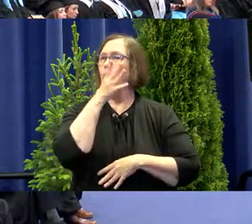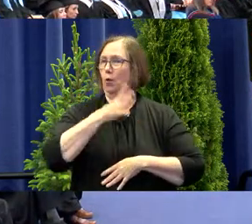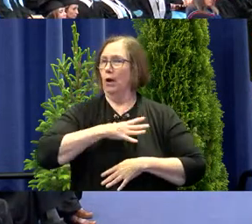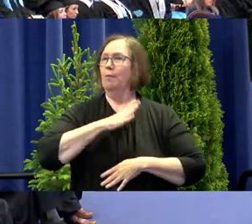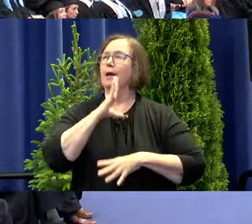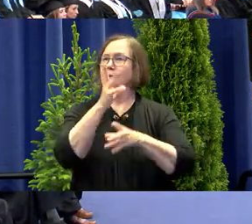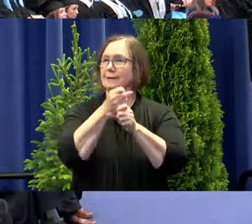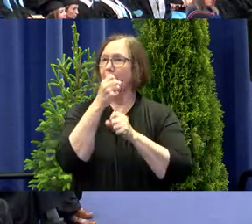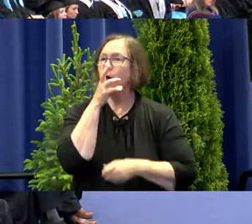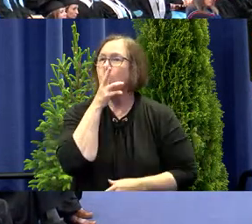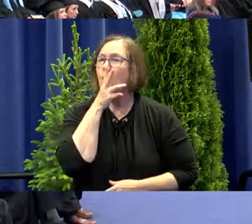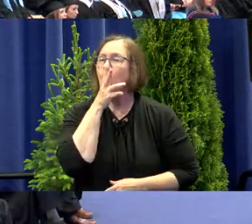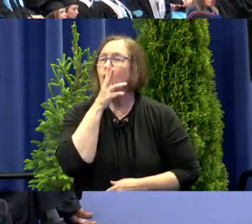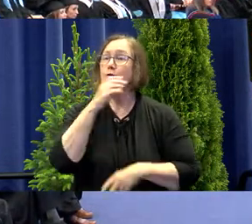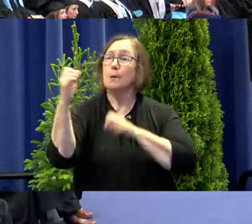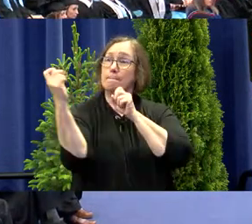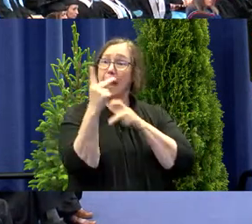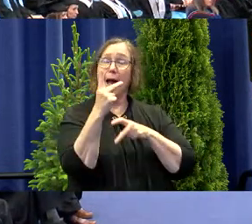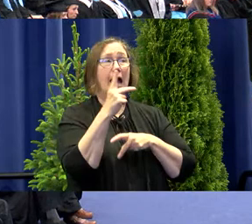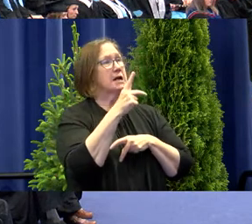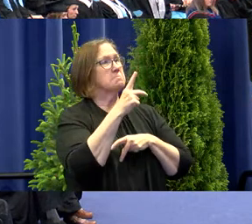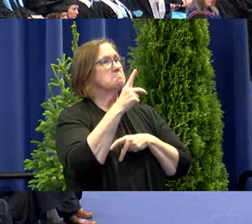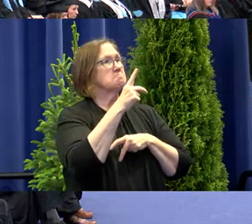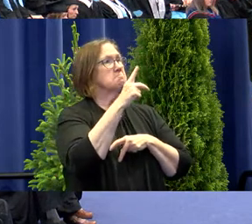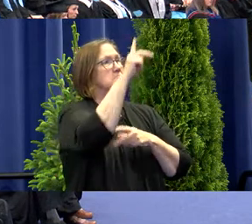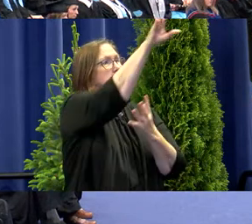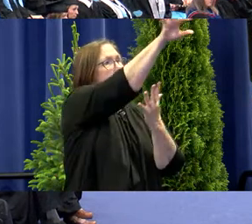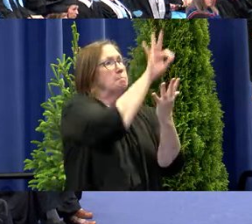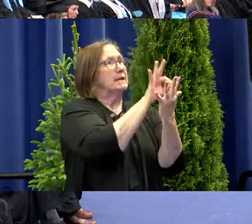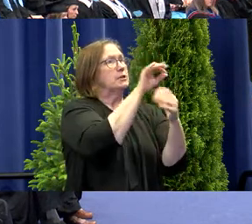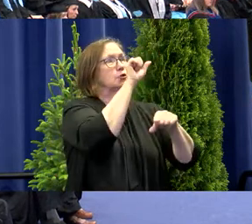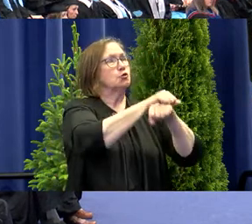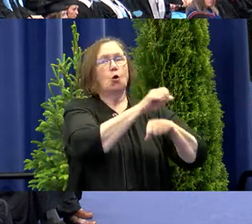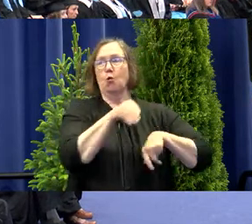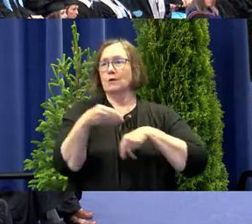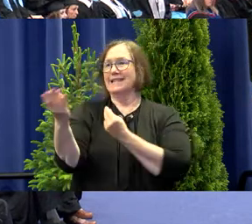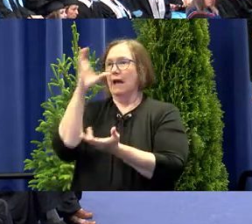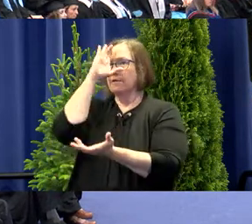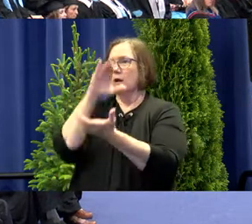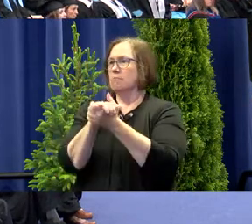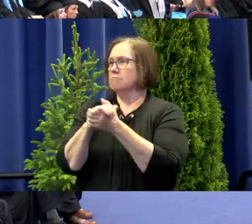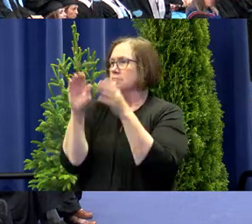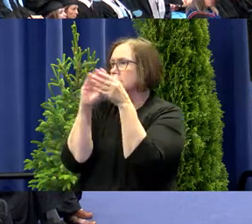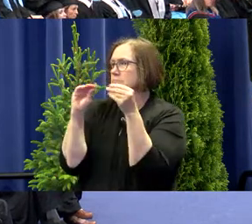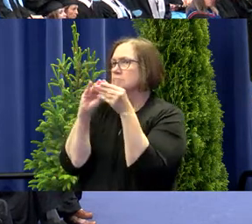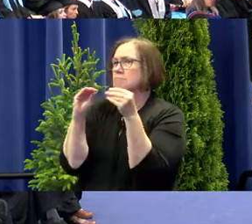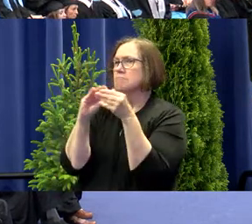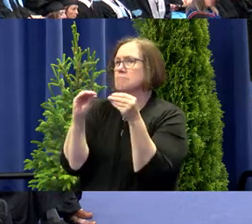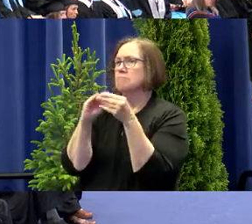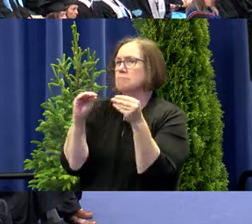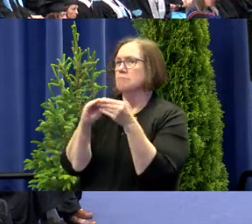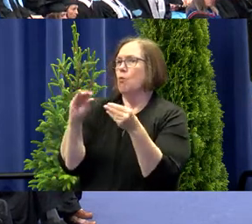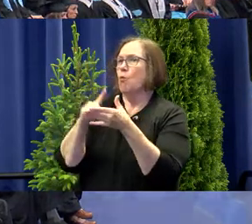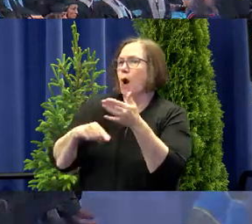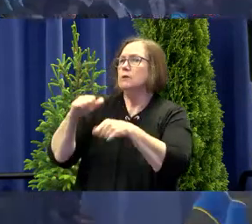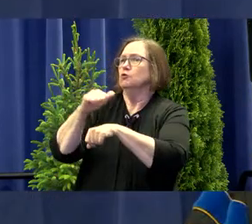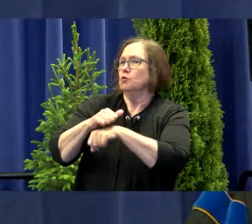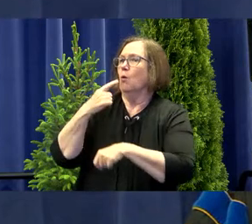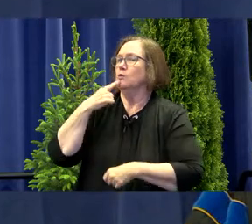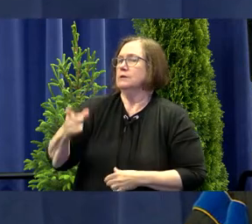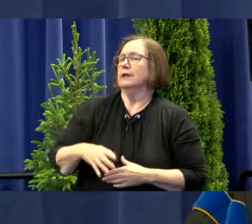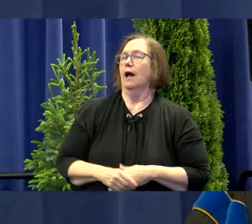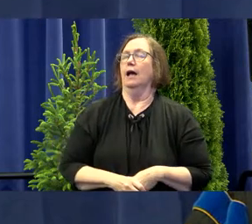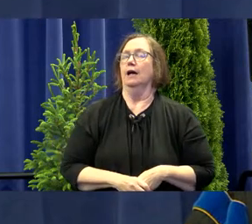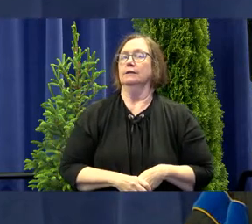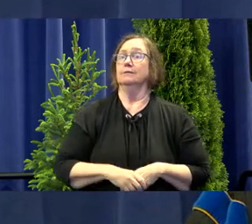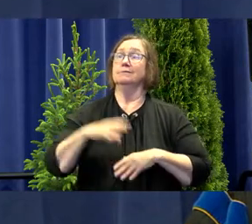she came back, she took the stone and gave it to her husband, telling him about the song and what the stone had said. As soon